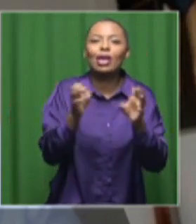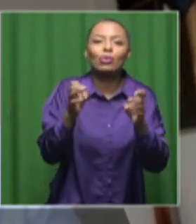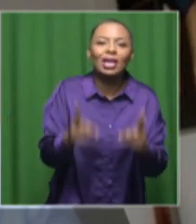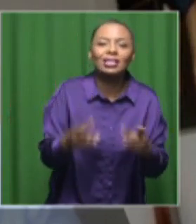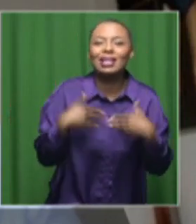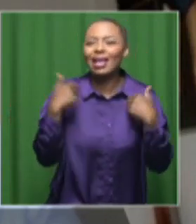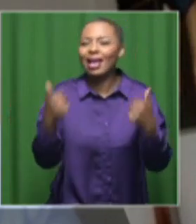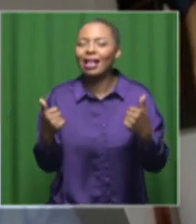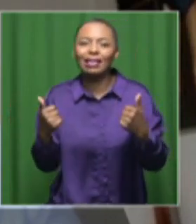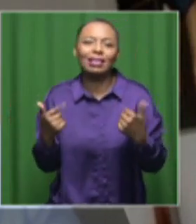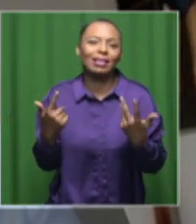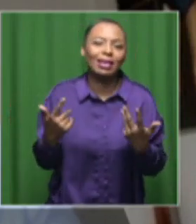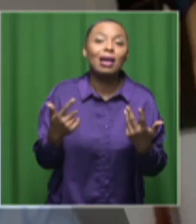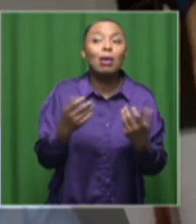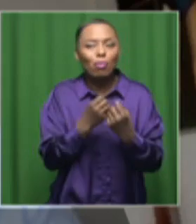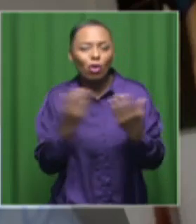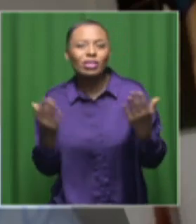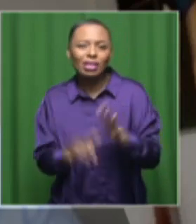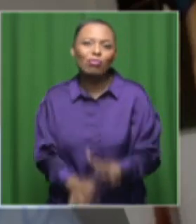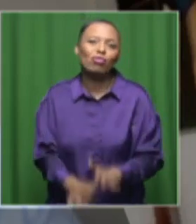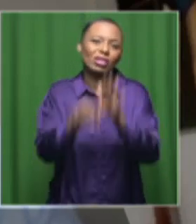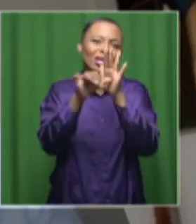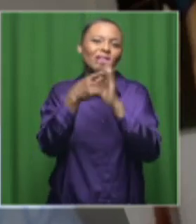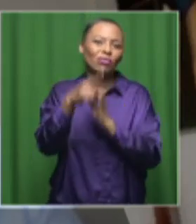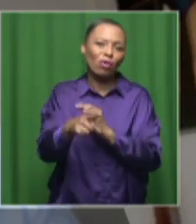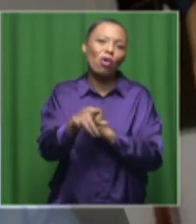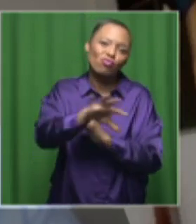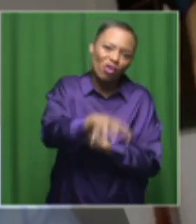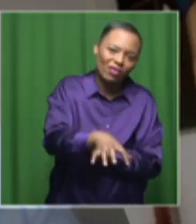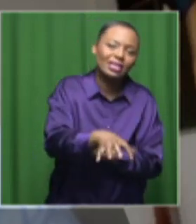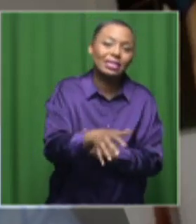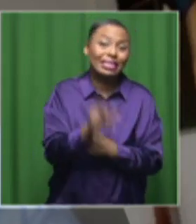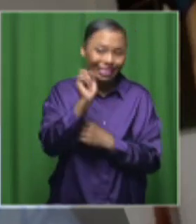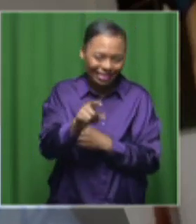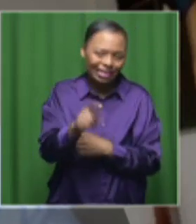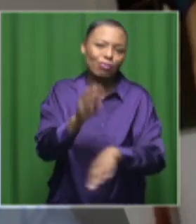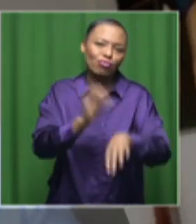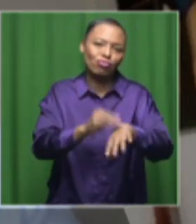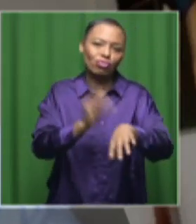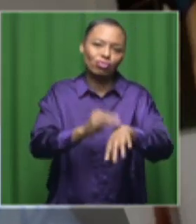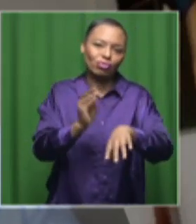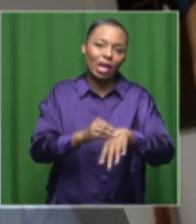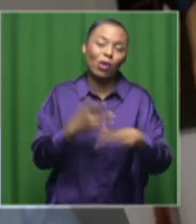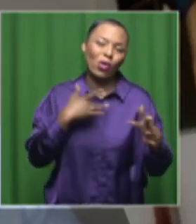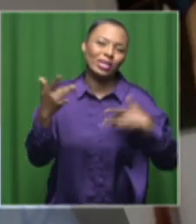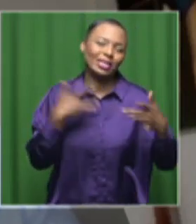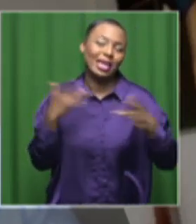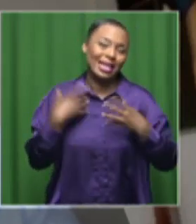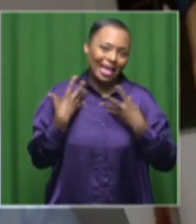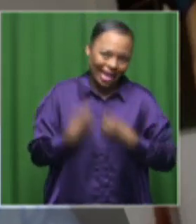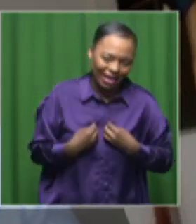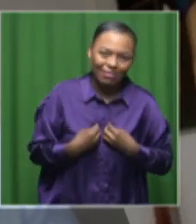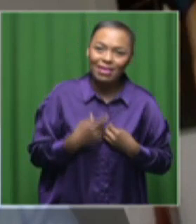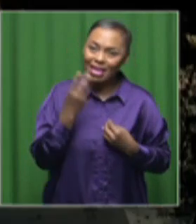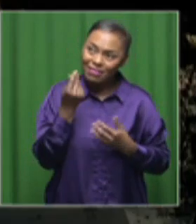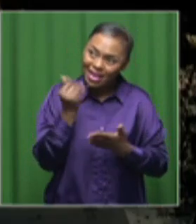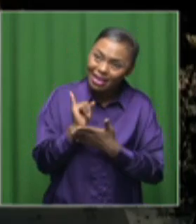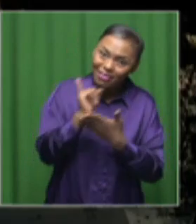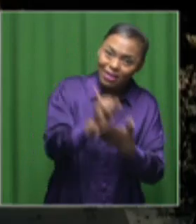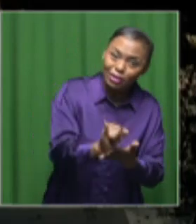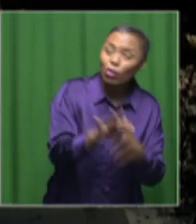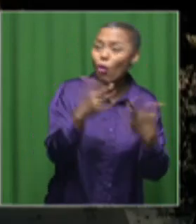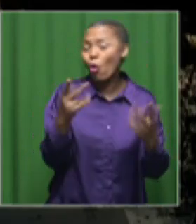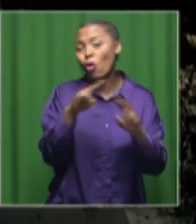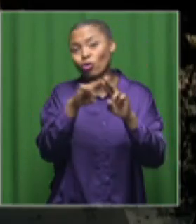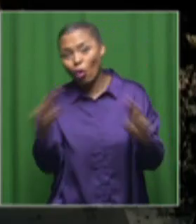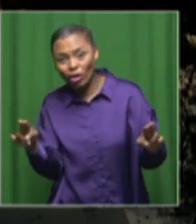healthcare, which are the shared mandate of provinces. So that's exactly the concern when we think about whether we should be investing or not.